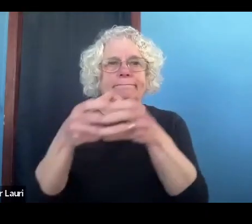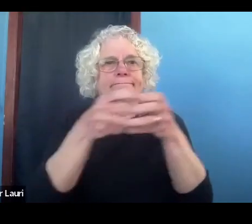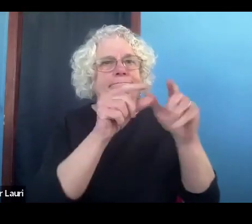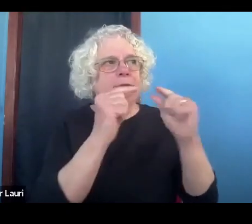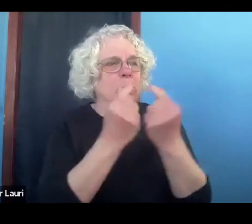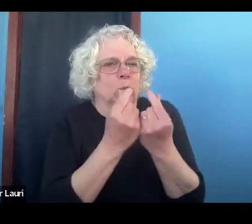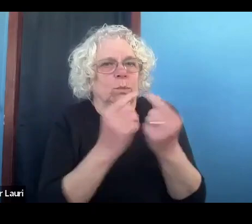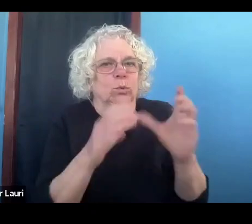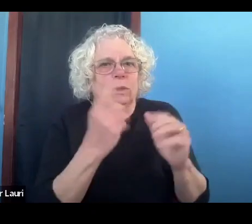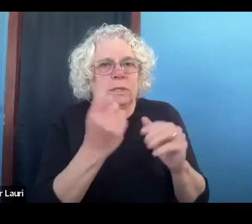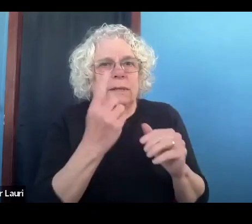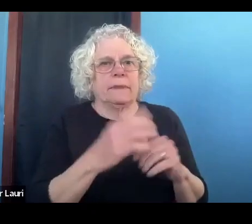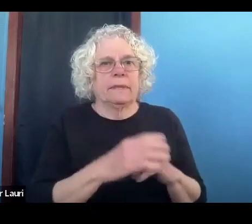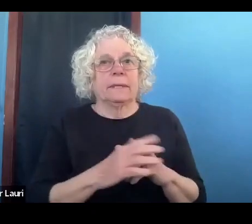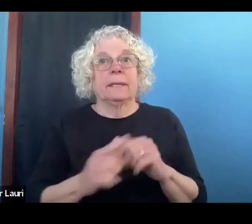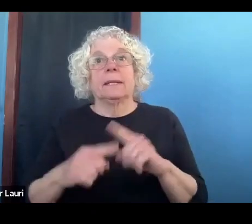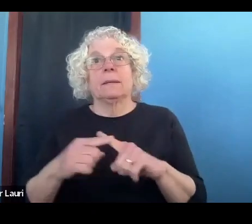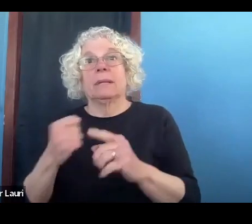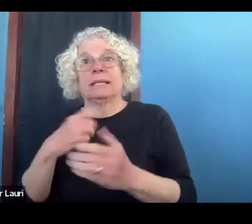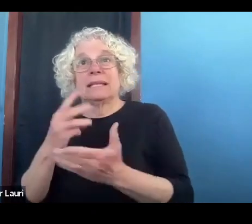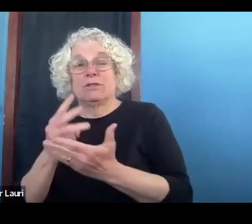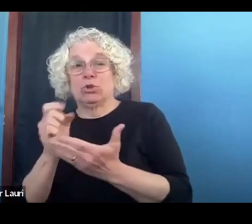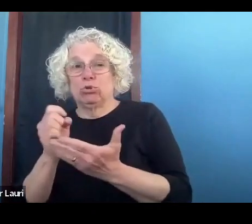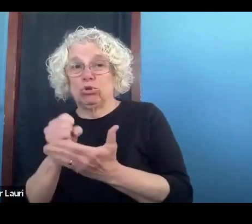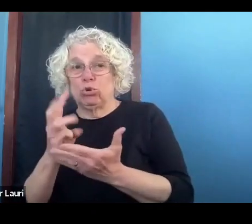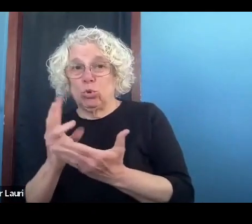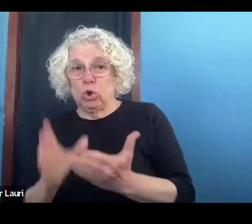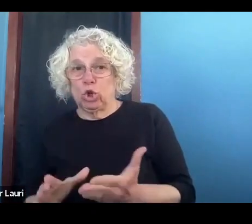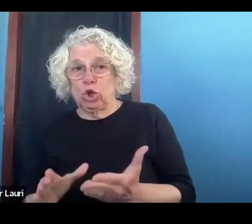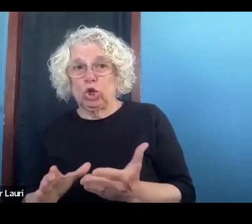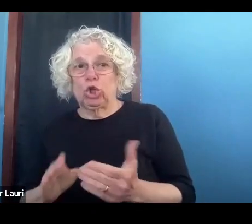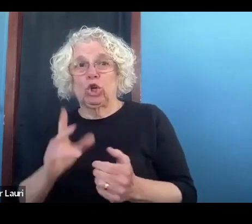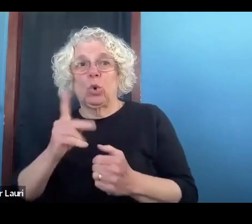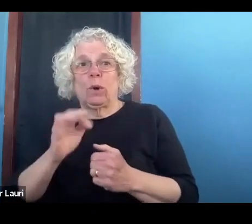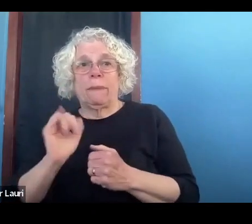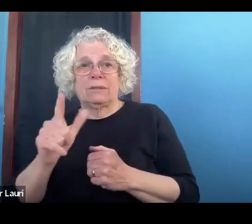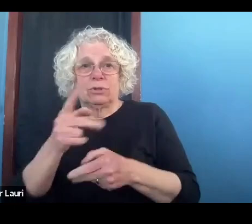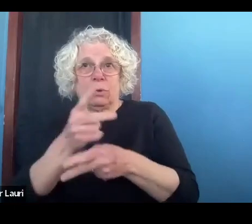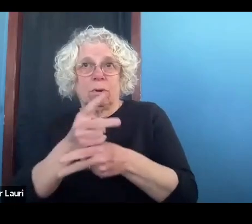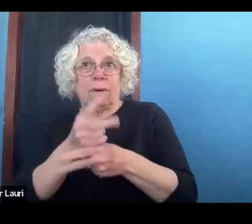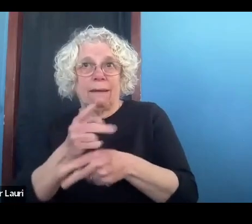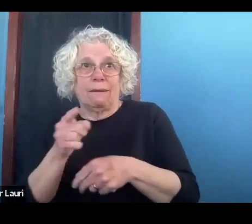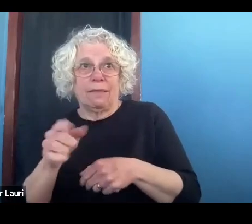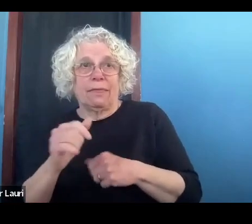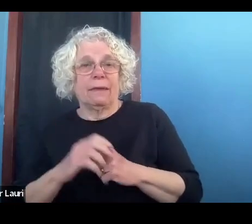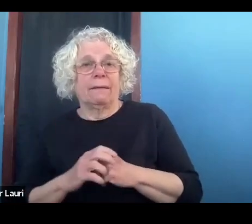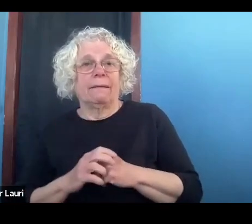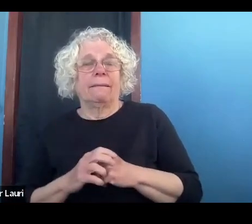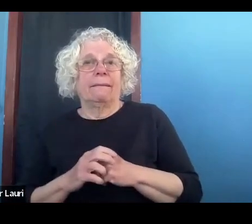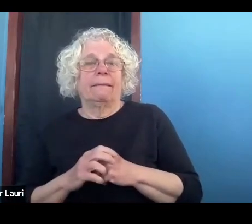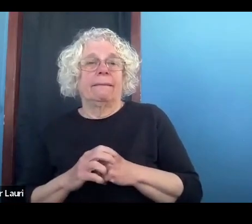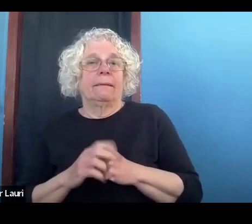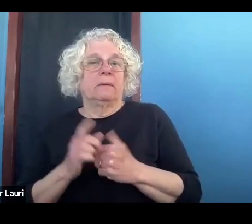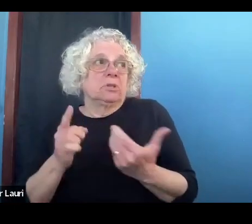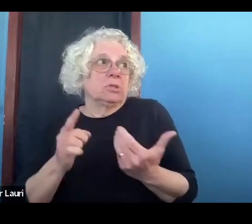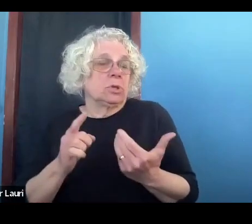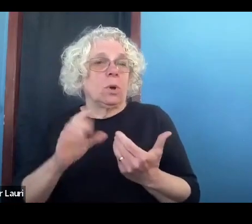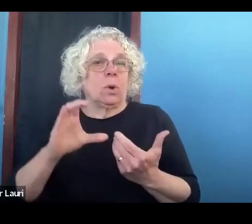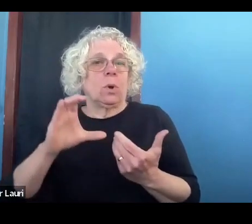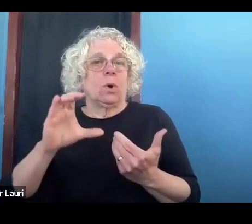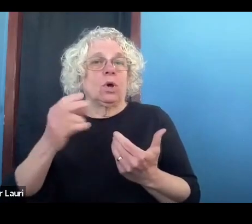They also have social work and pastoral care. So most likely in those settings, they would have a